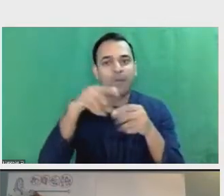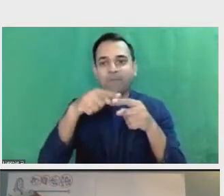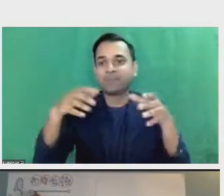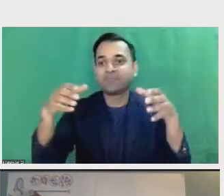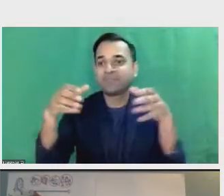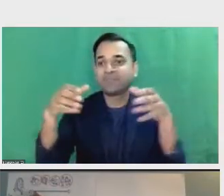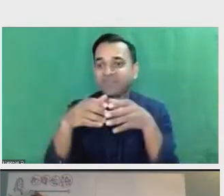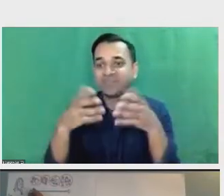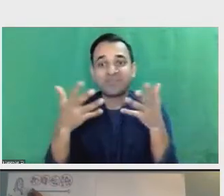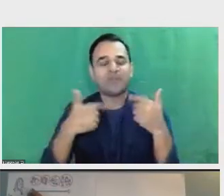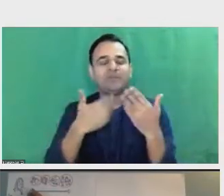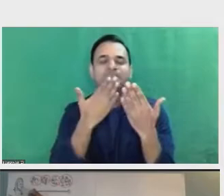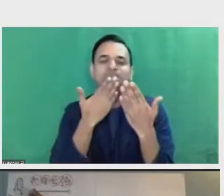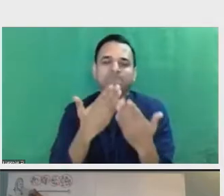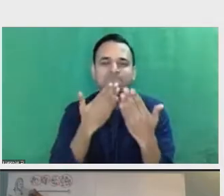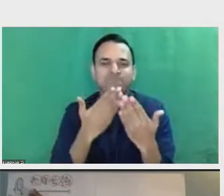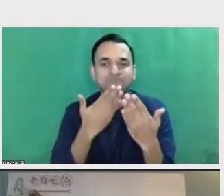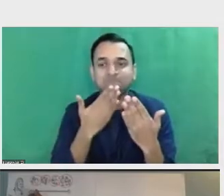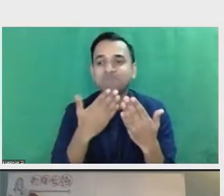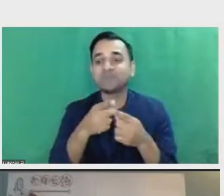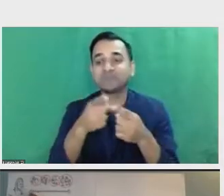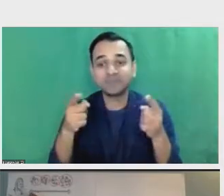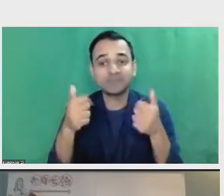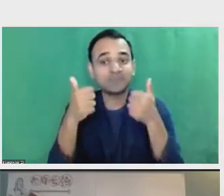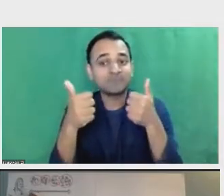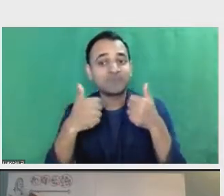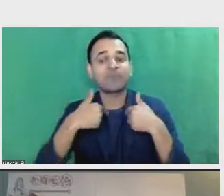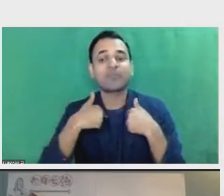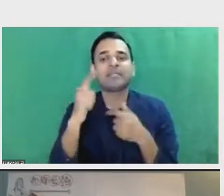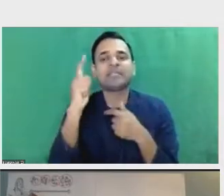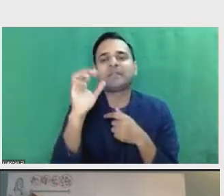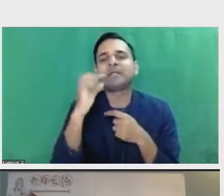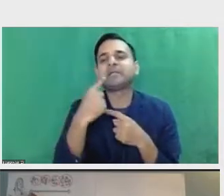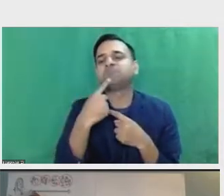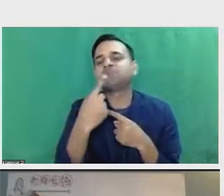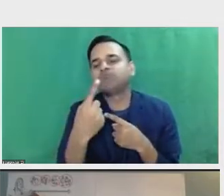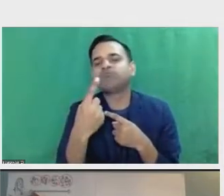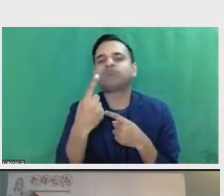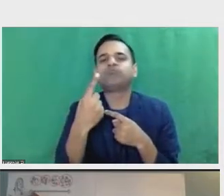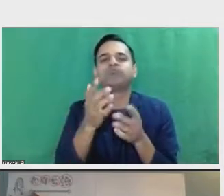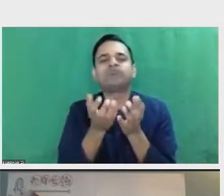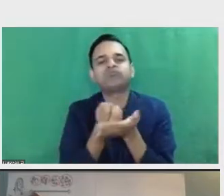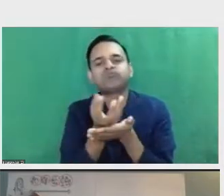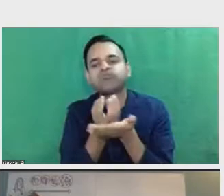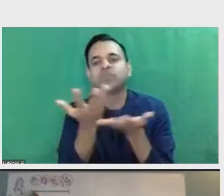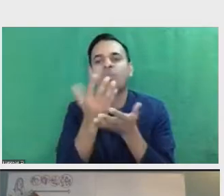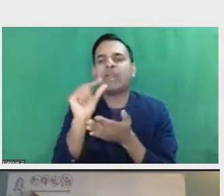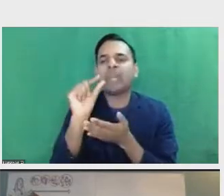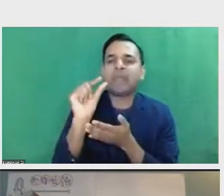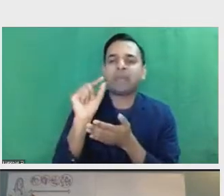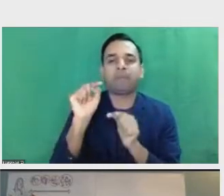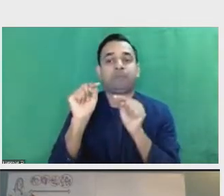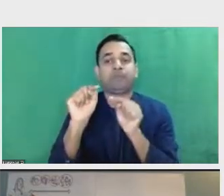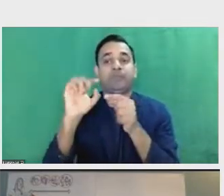CBD and how it is really linked with the gender. So the Convention on the CBD, the Convention on Biological Diversity's